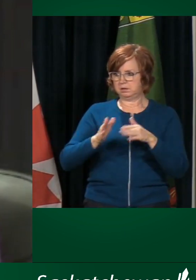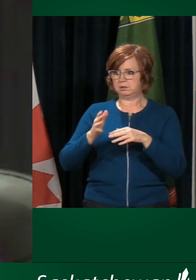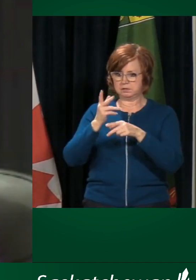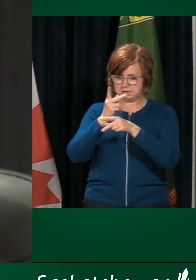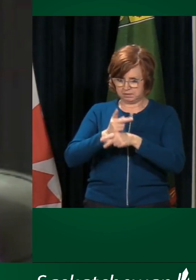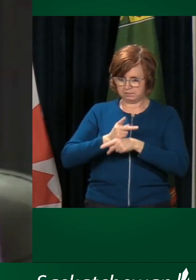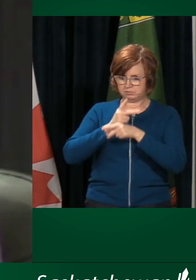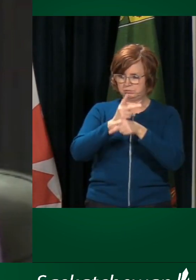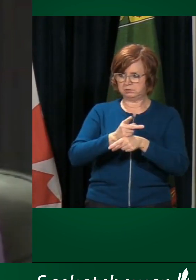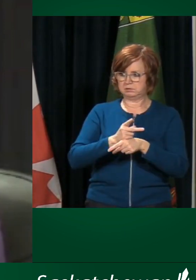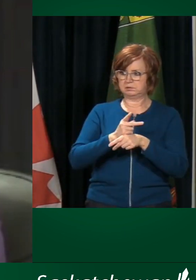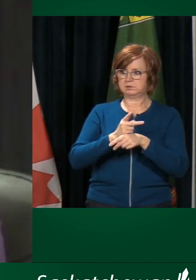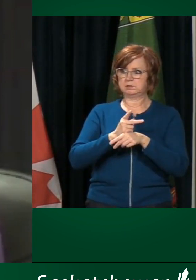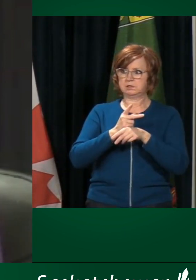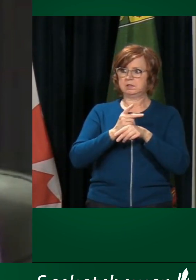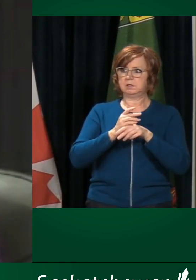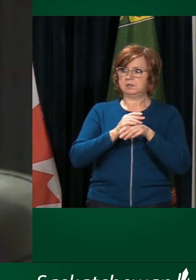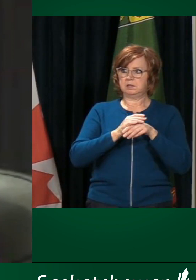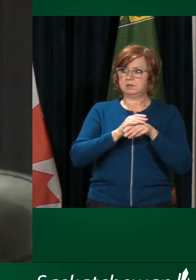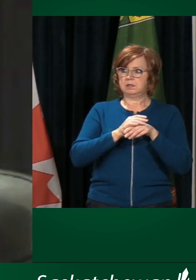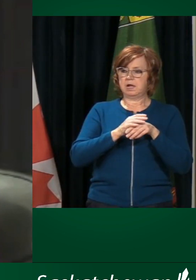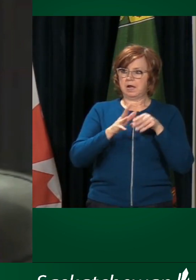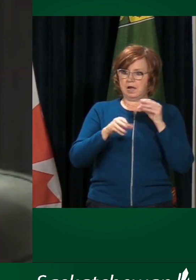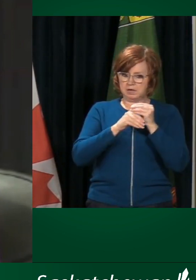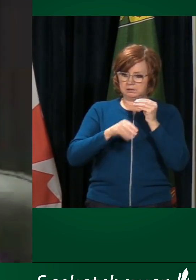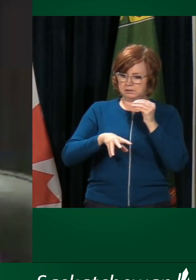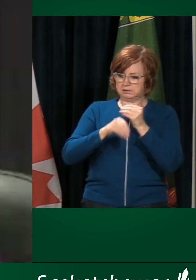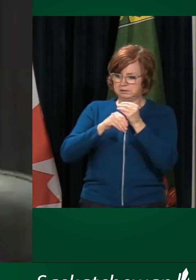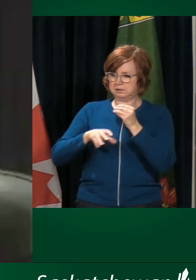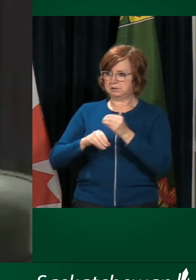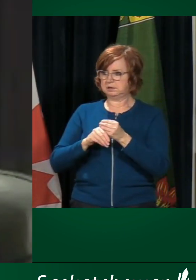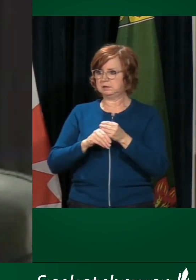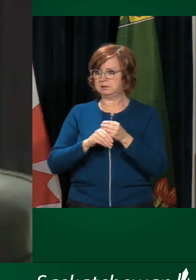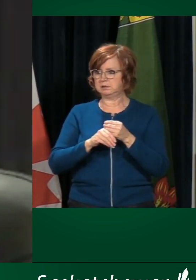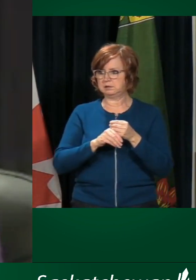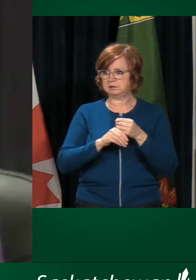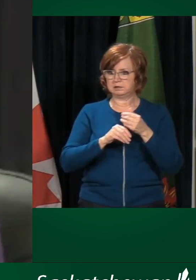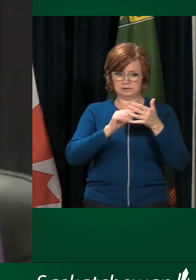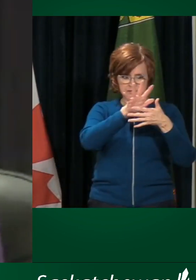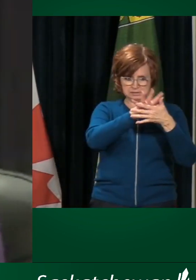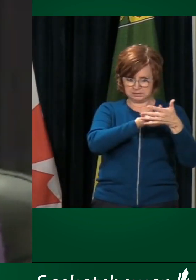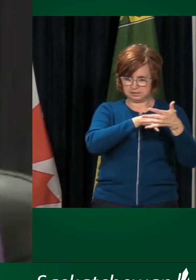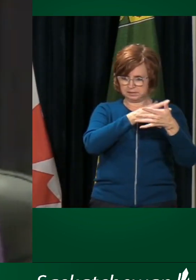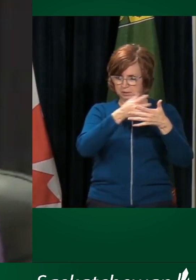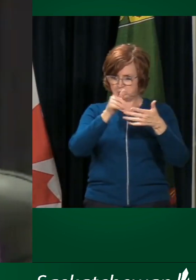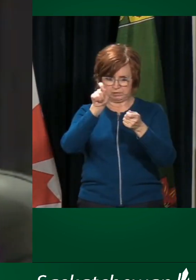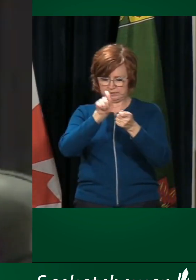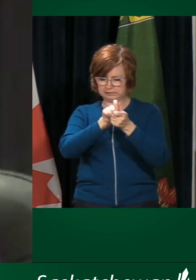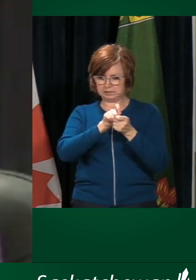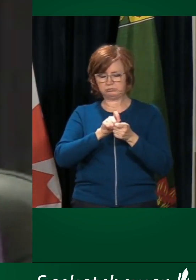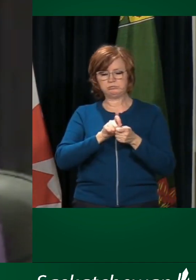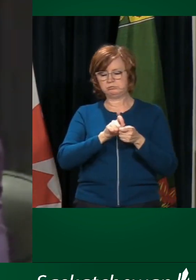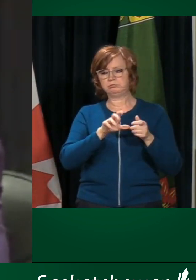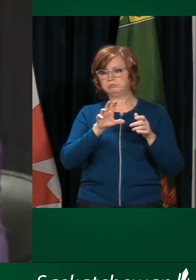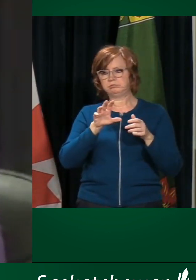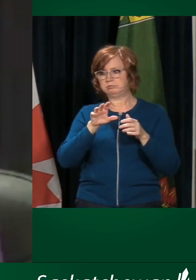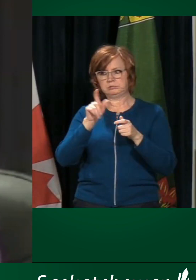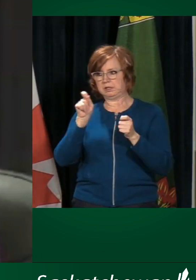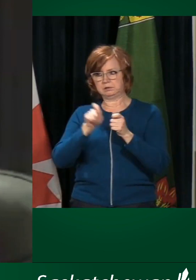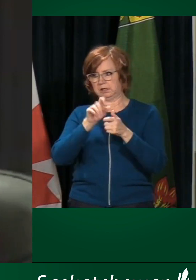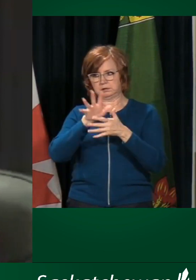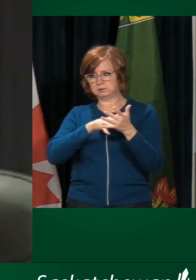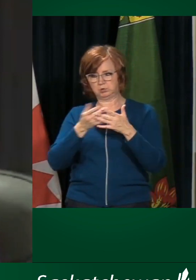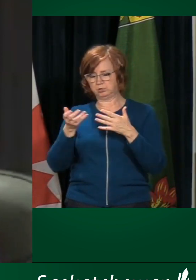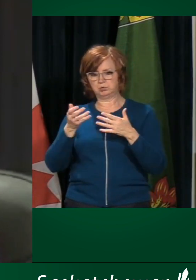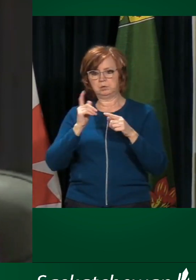know, that same phased-in approach, but I think similar to, you see that 5-phased approach with no dates around the phase 3, 4, 5. It will be similar. We'll be